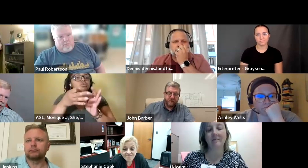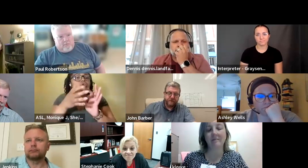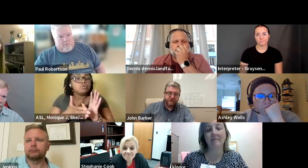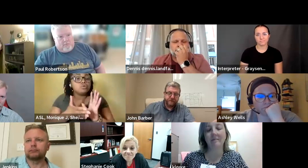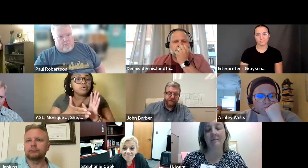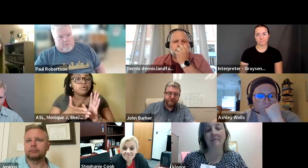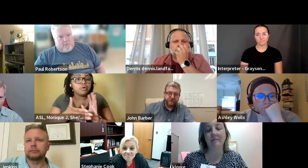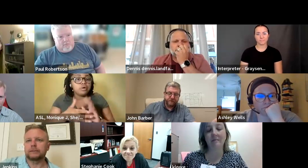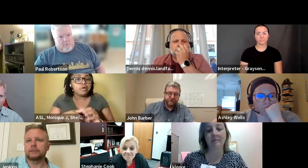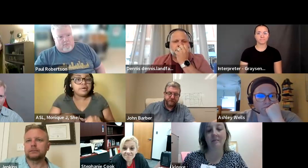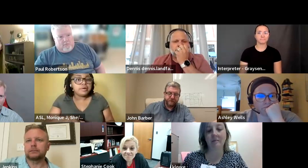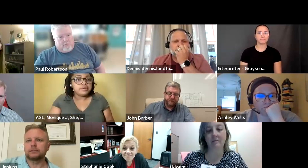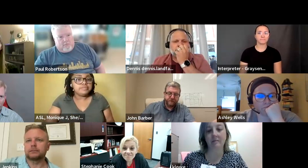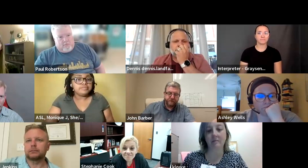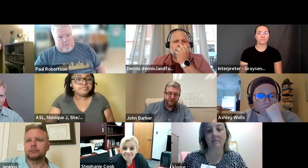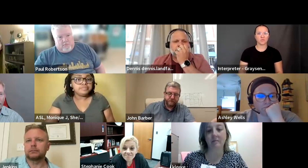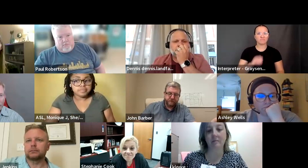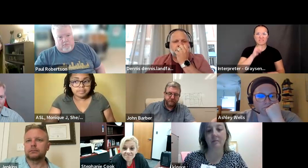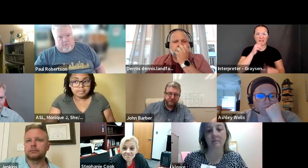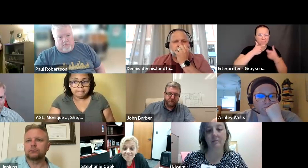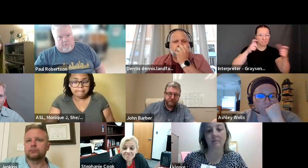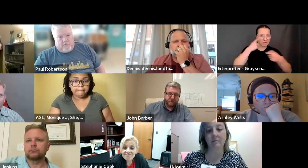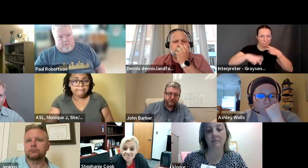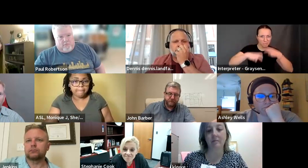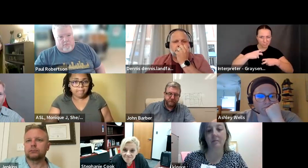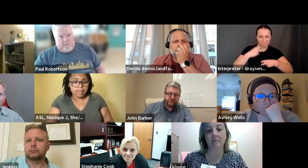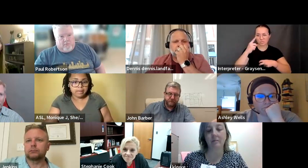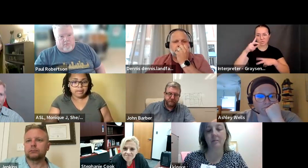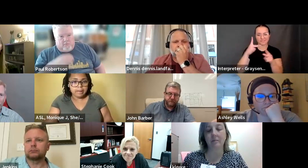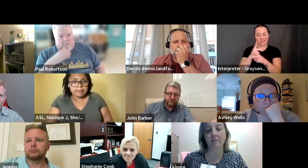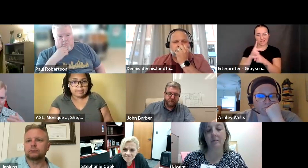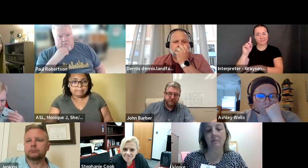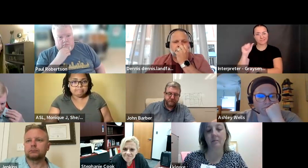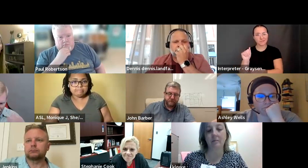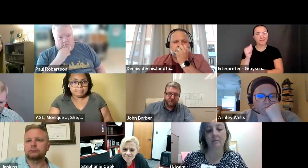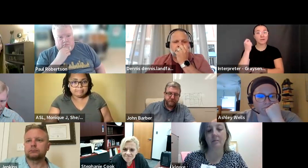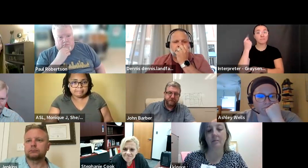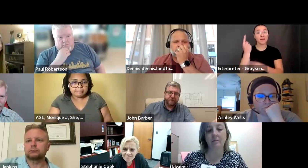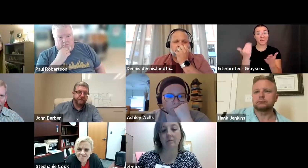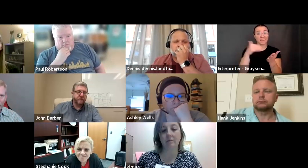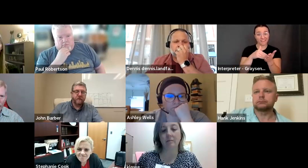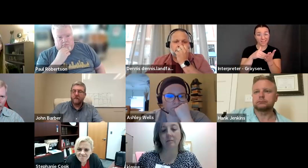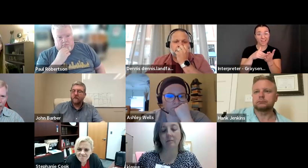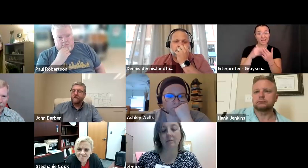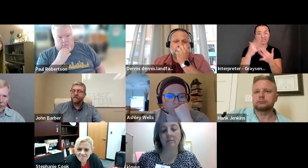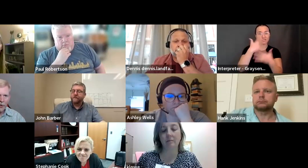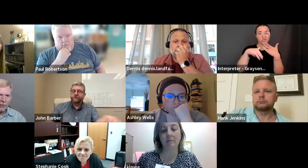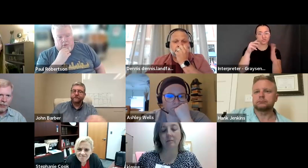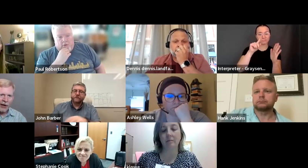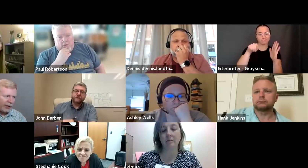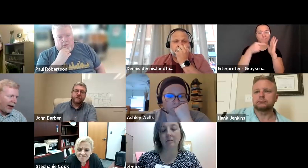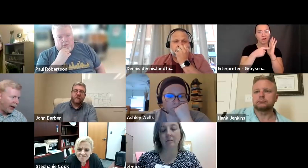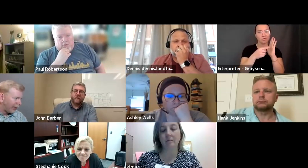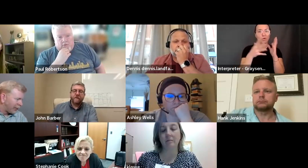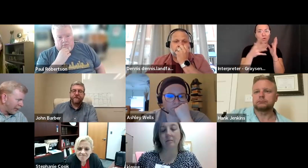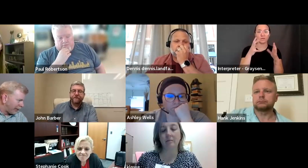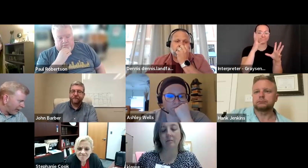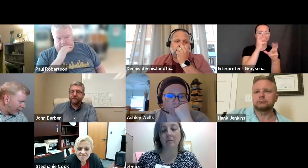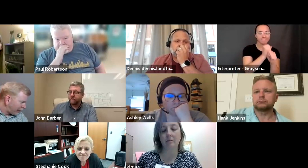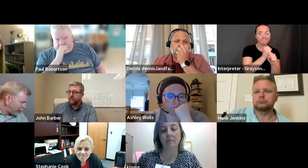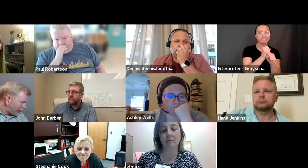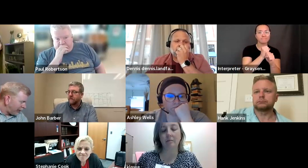because it's only one kind of disability, but again, we want to make the social model as airtight as we can.